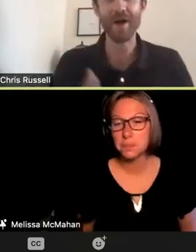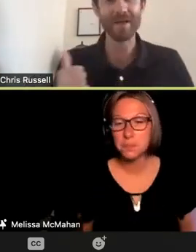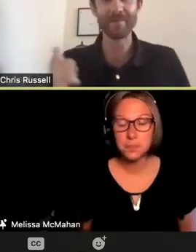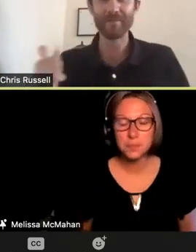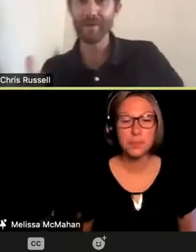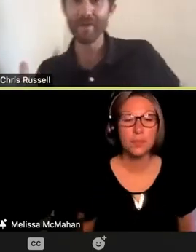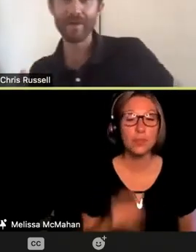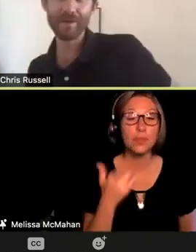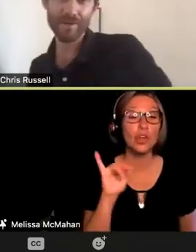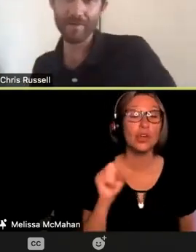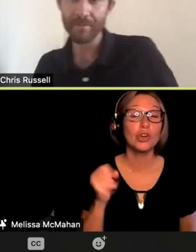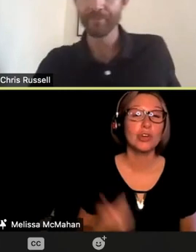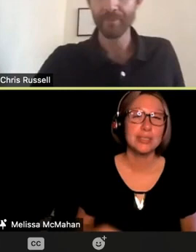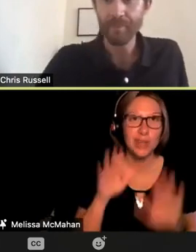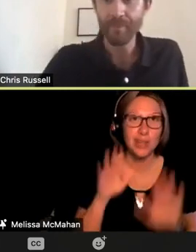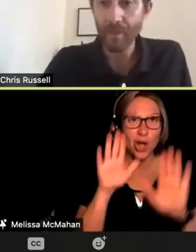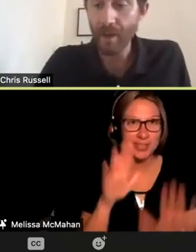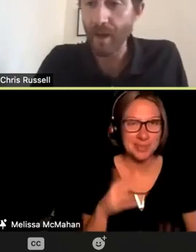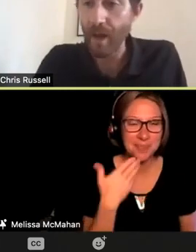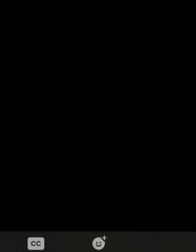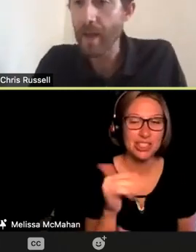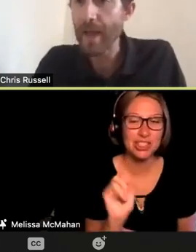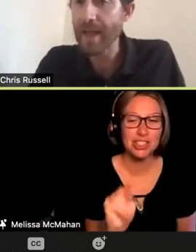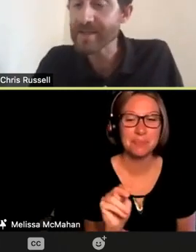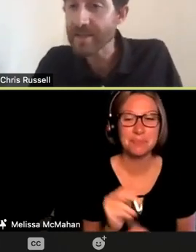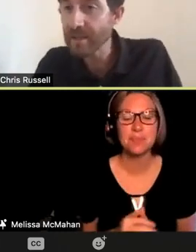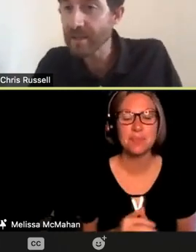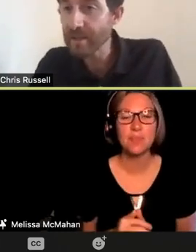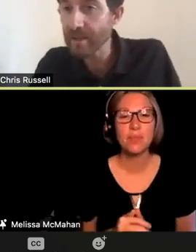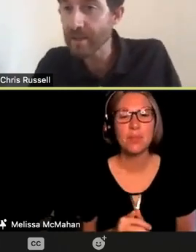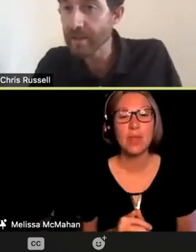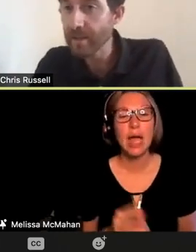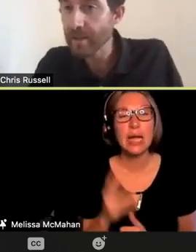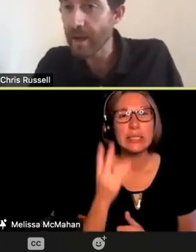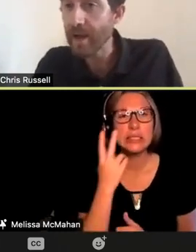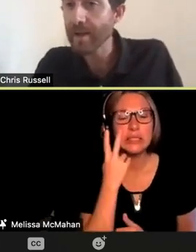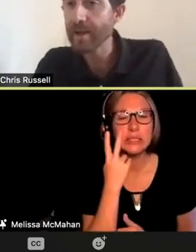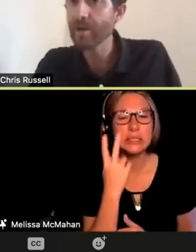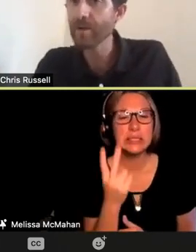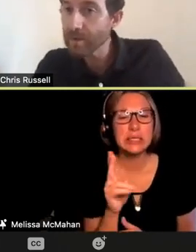This is Chris. Awesome. Thank you, Jen. And I see